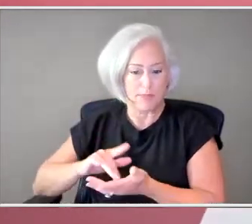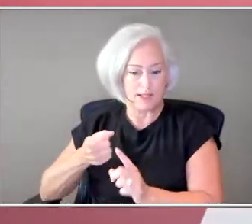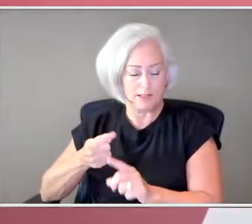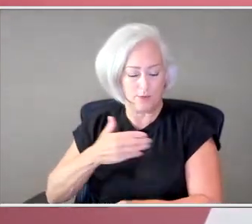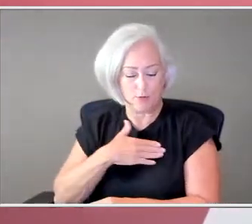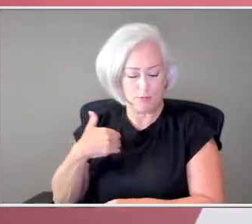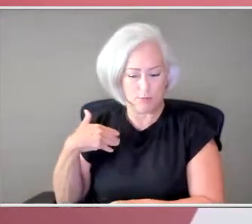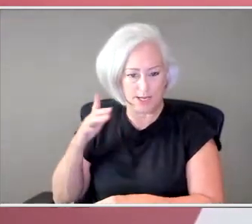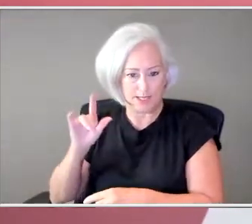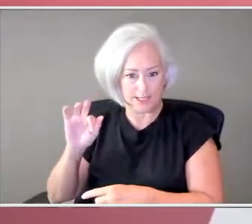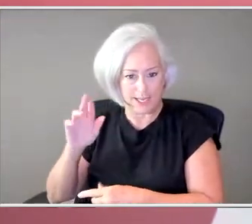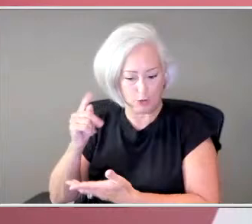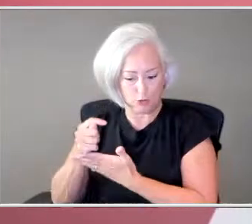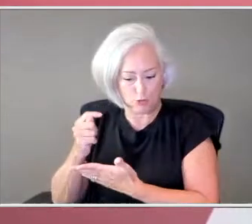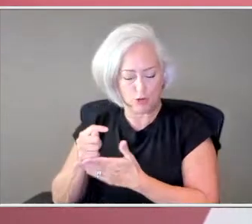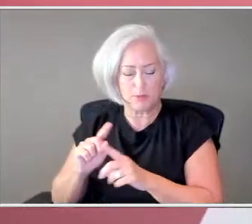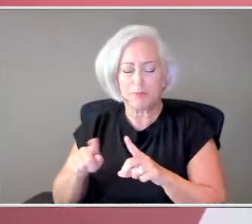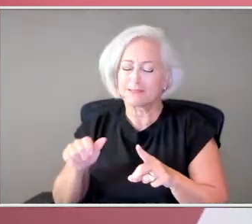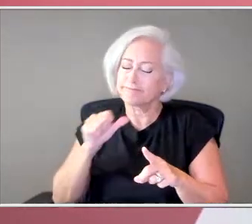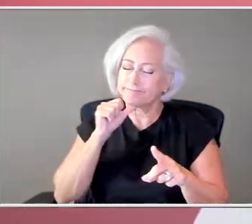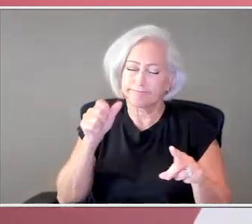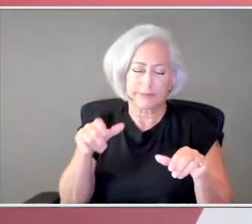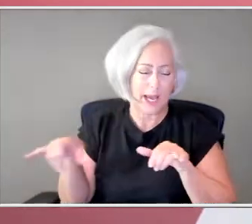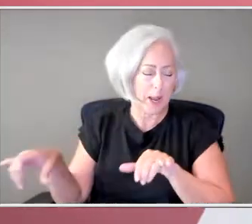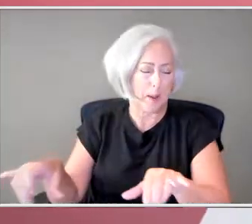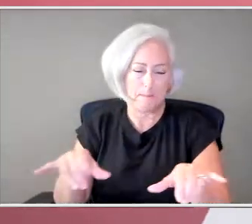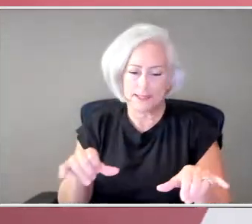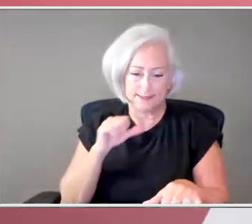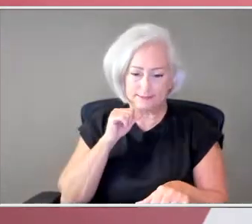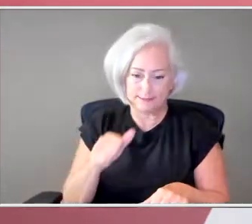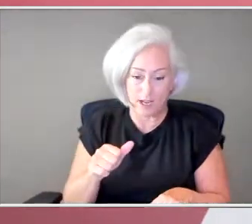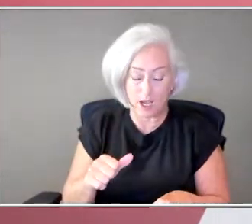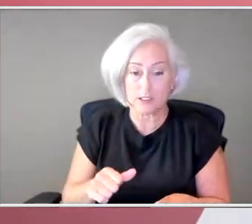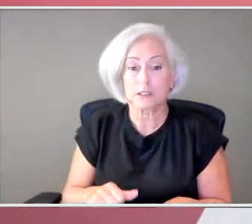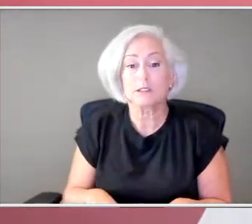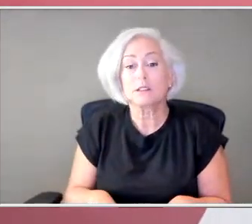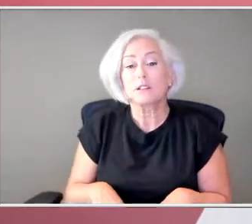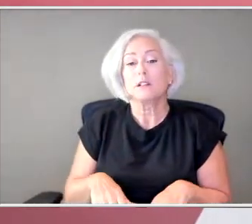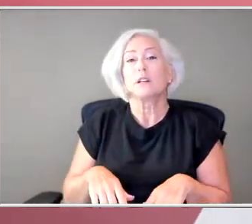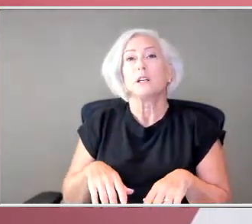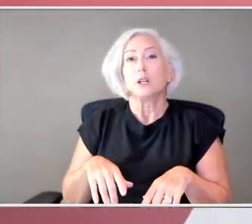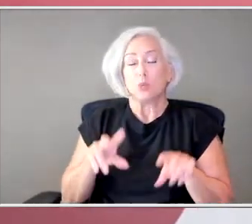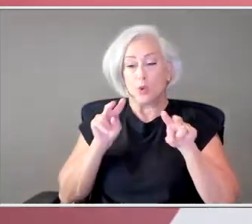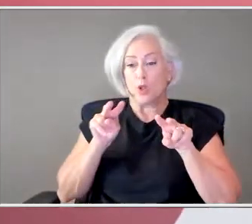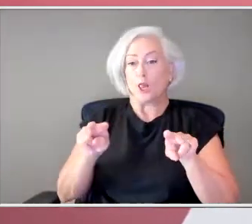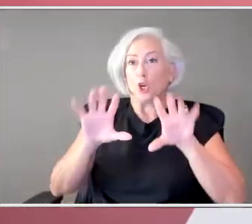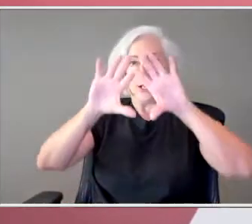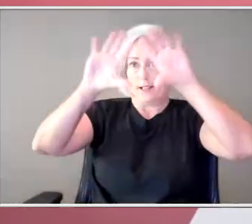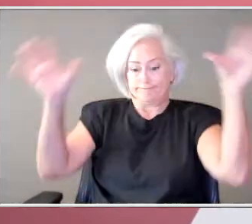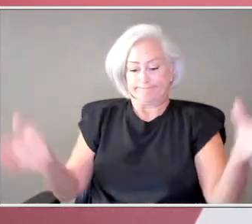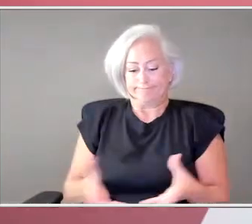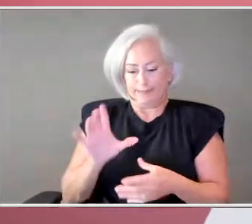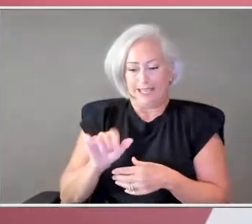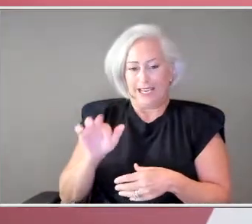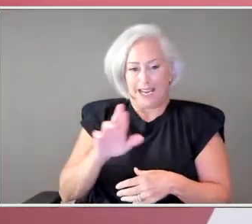And this is my own observations, amongst cancer patients, the heart tends to go